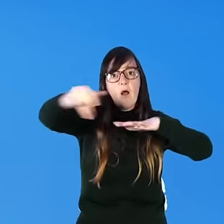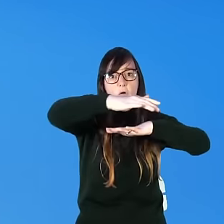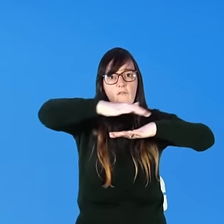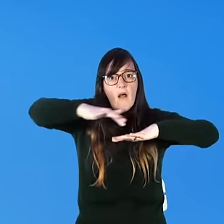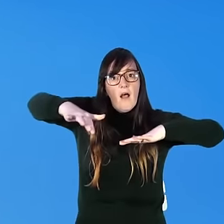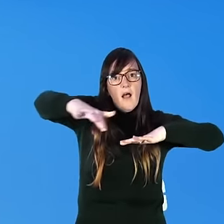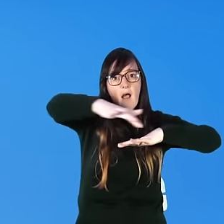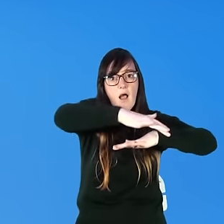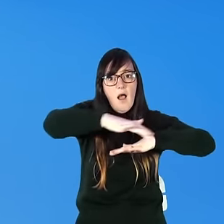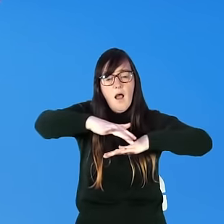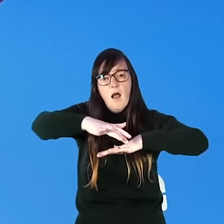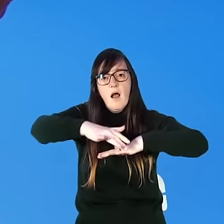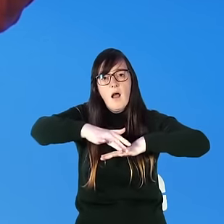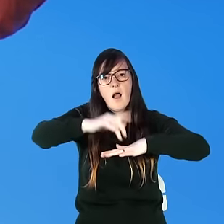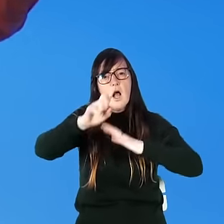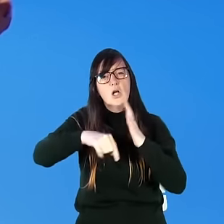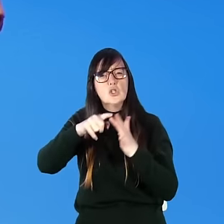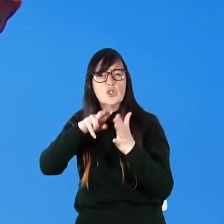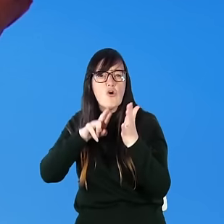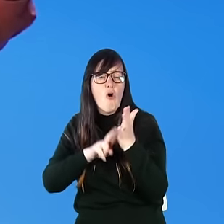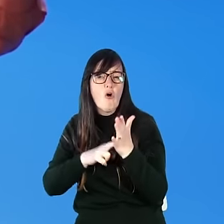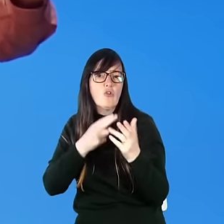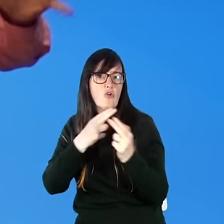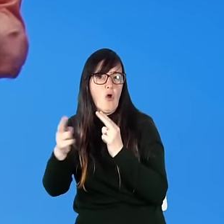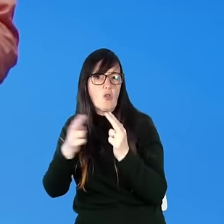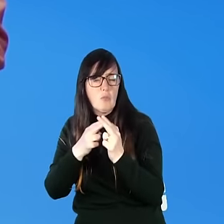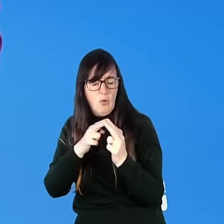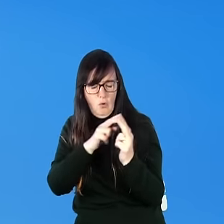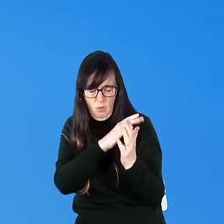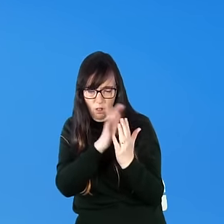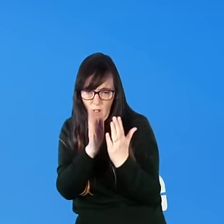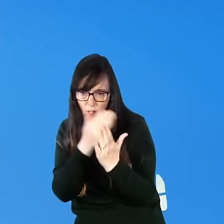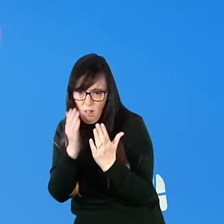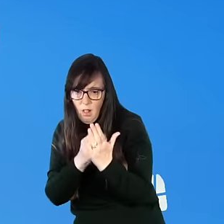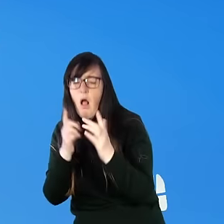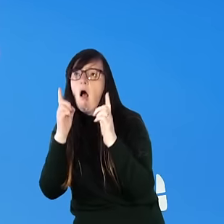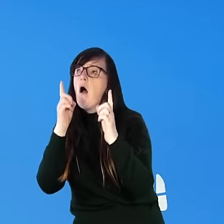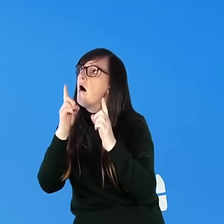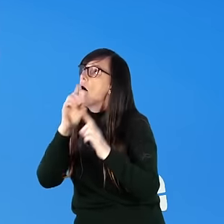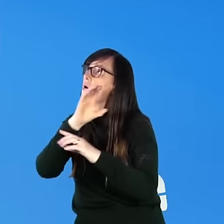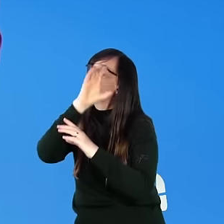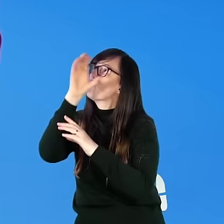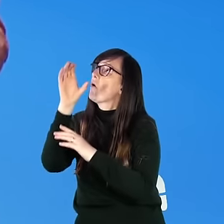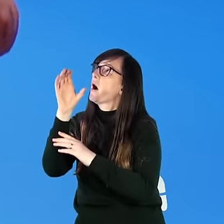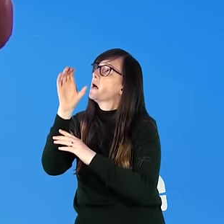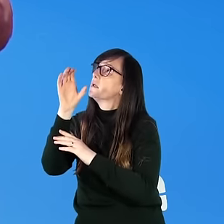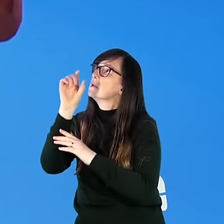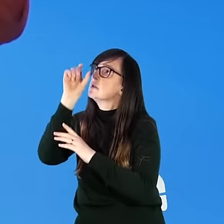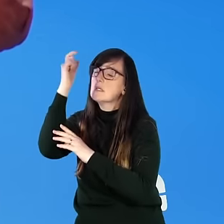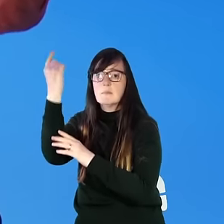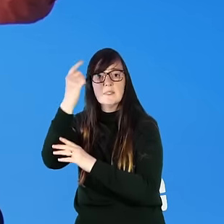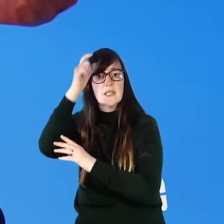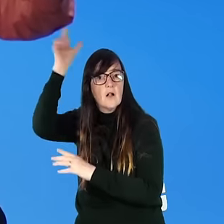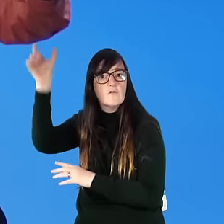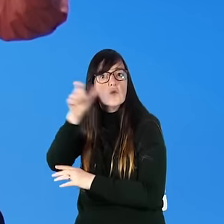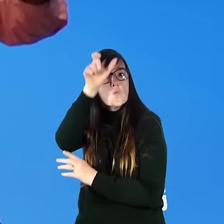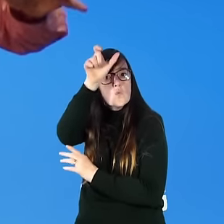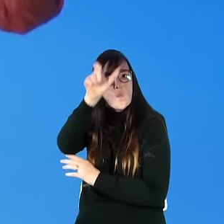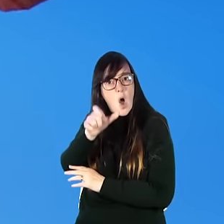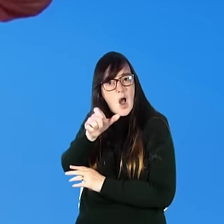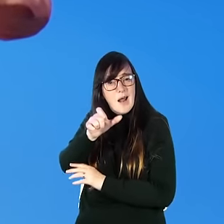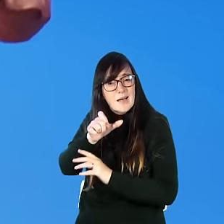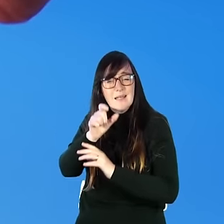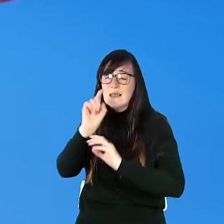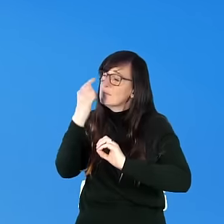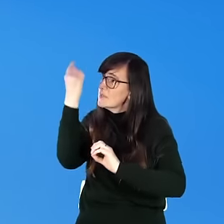that Christ is the Word of God. Nothing was made without him. So every time it says in Genesis 1, "and God said," that